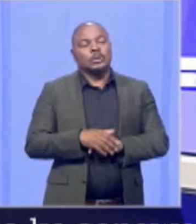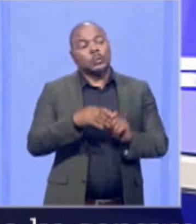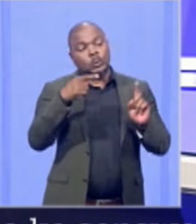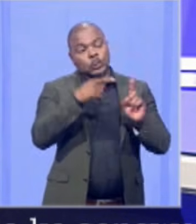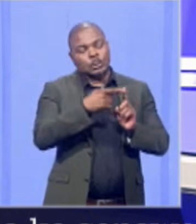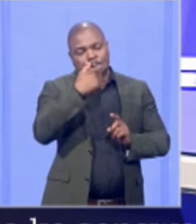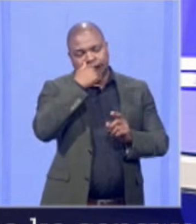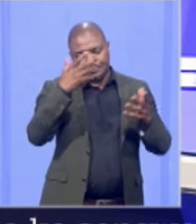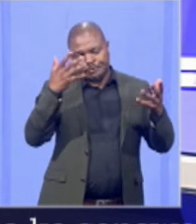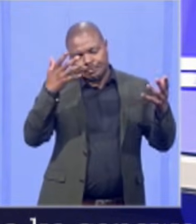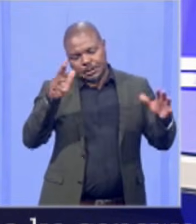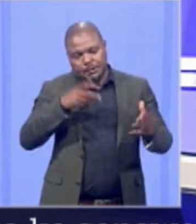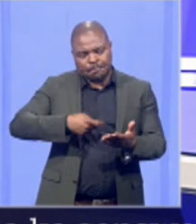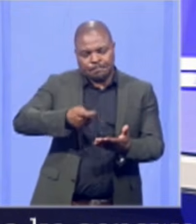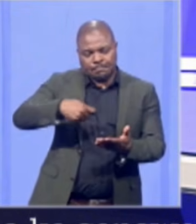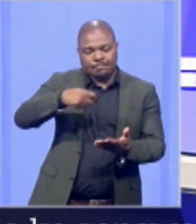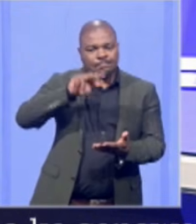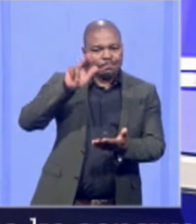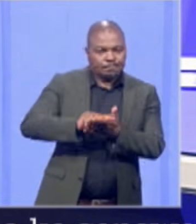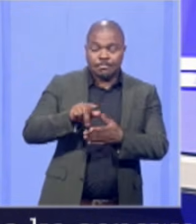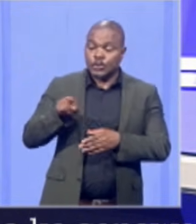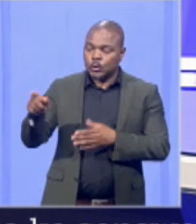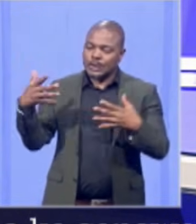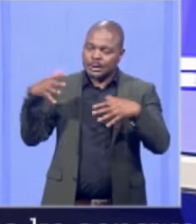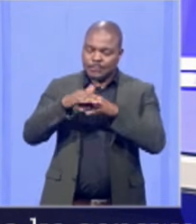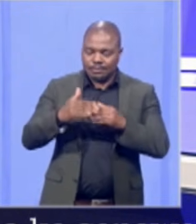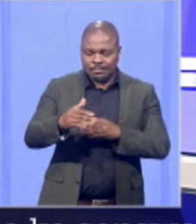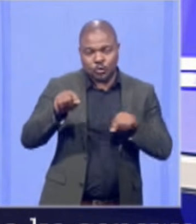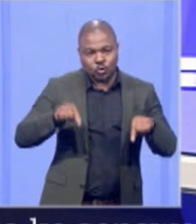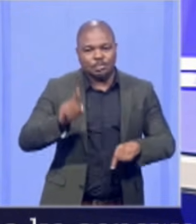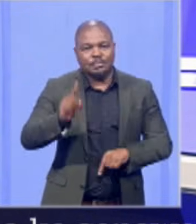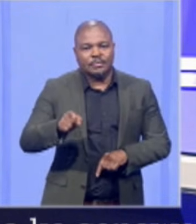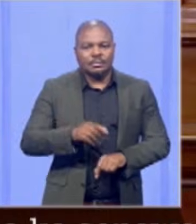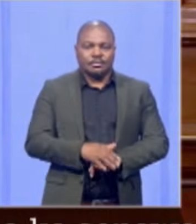setse a sainile gore molao ono o diragadiwe ka gangwe.